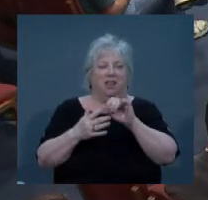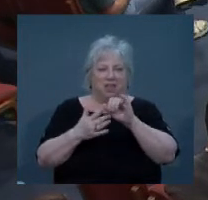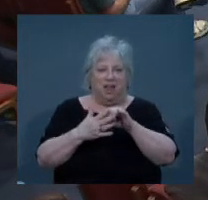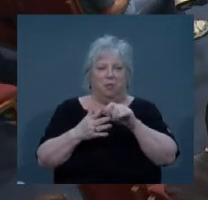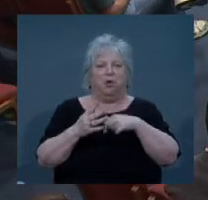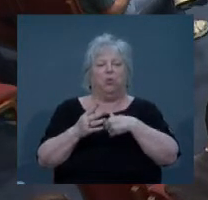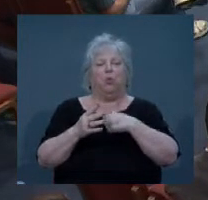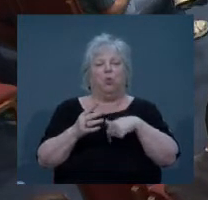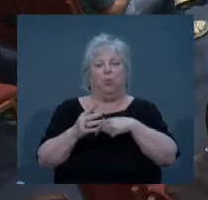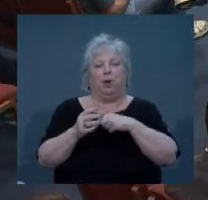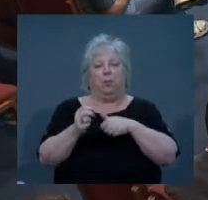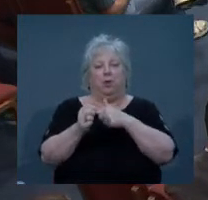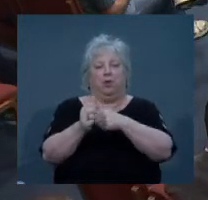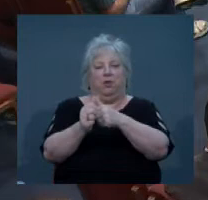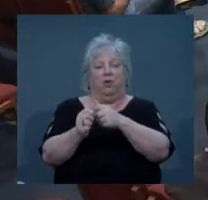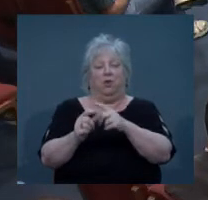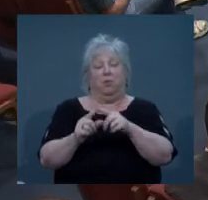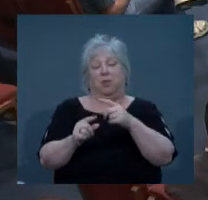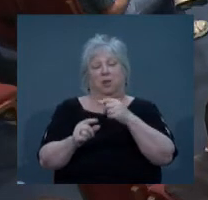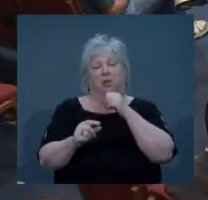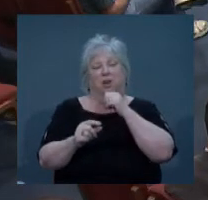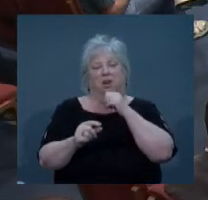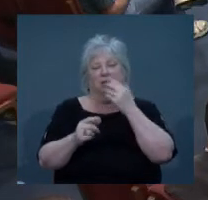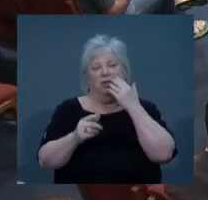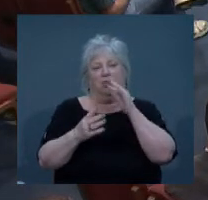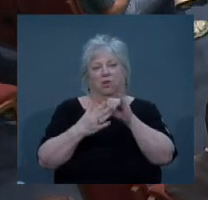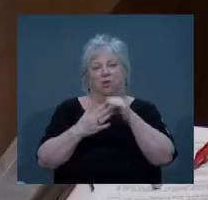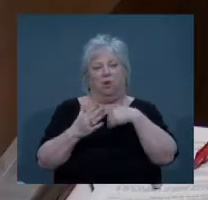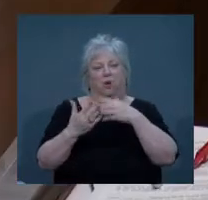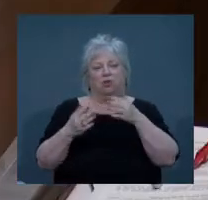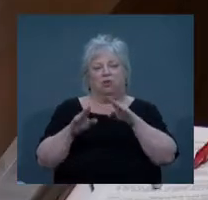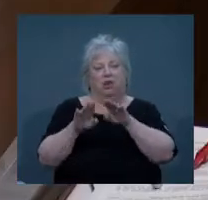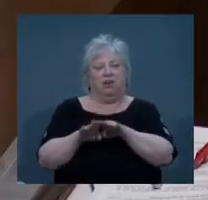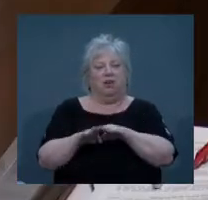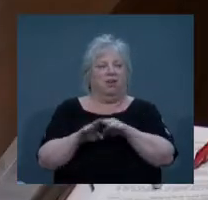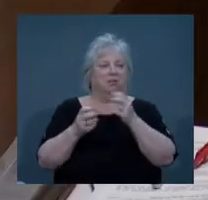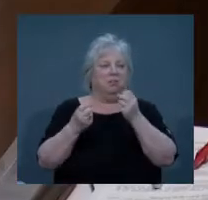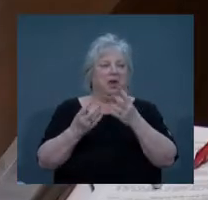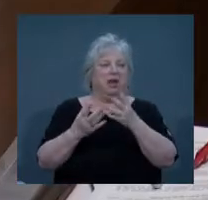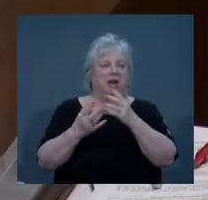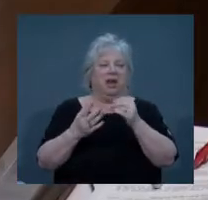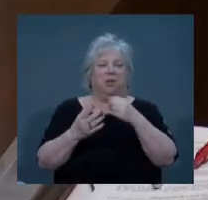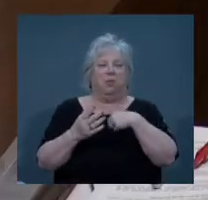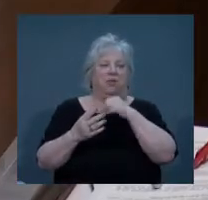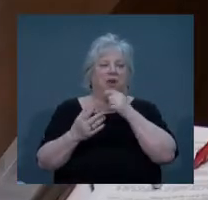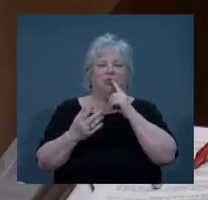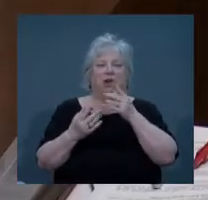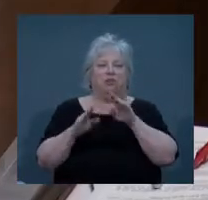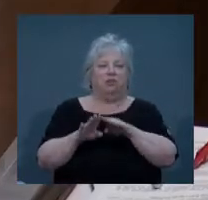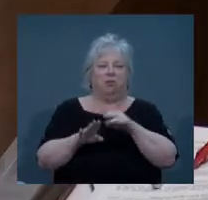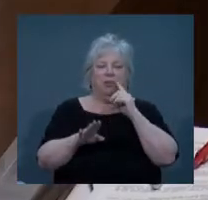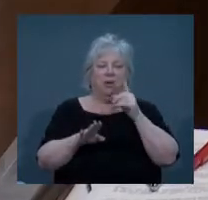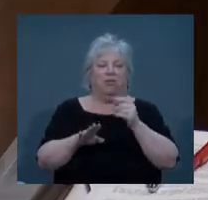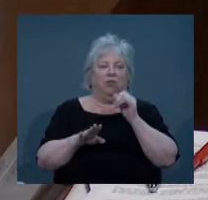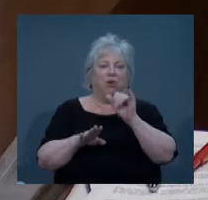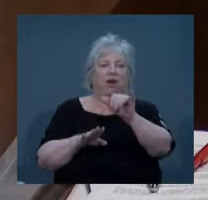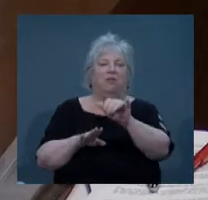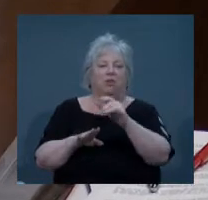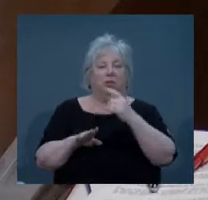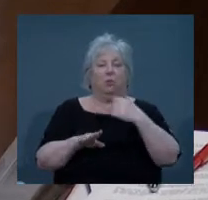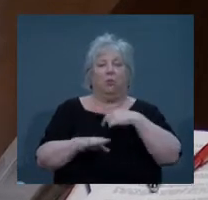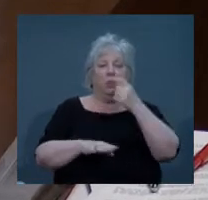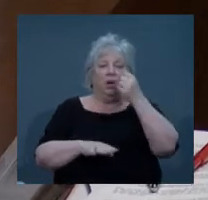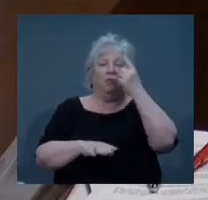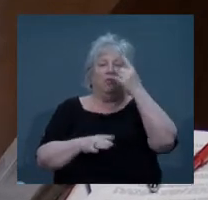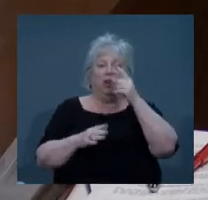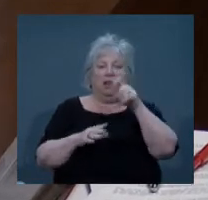we've shut down a lot, and nor have we tried to shut them down forever. I mean, we understand the